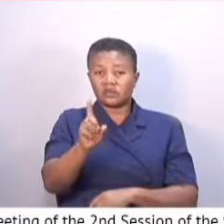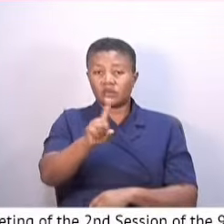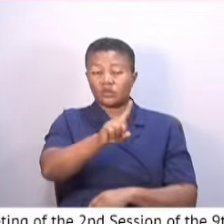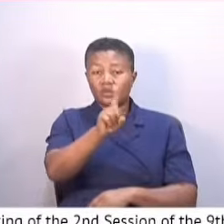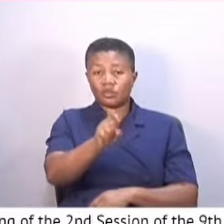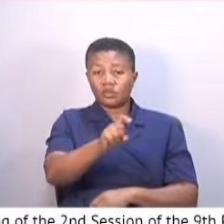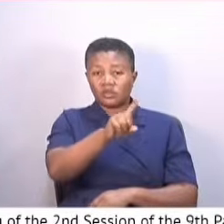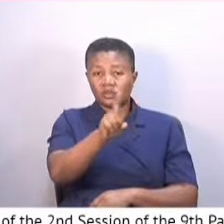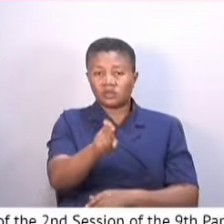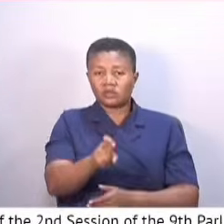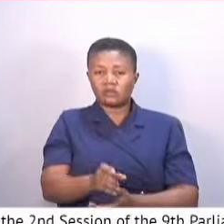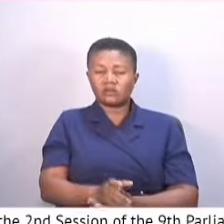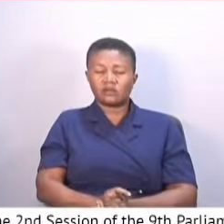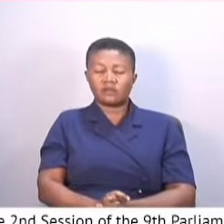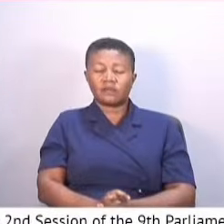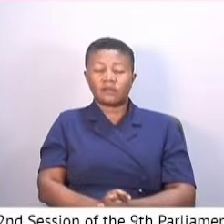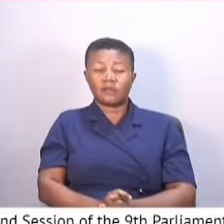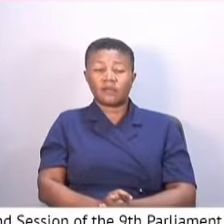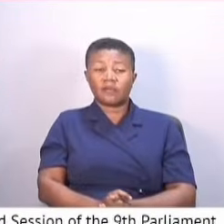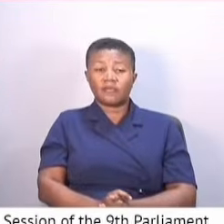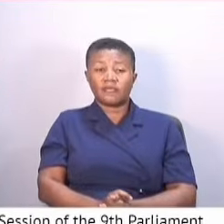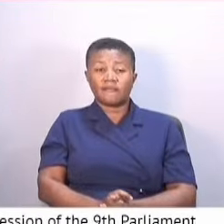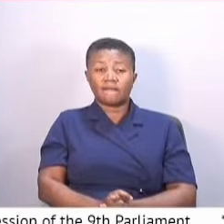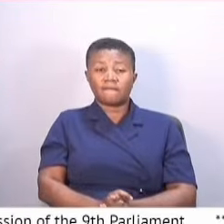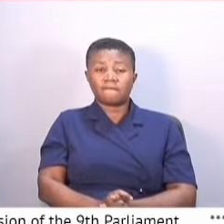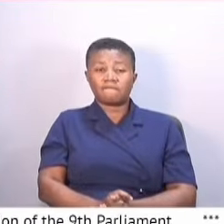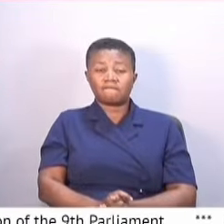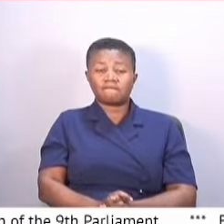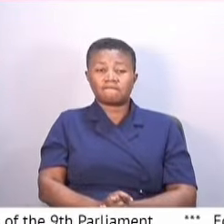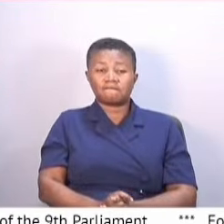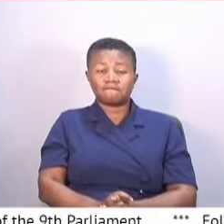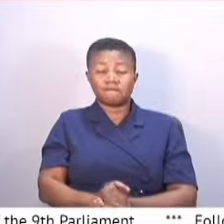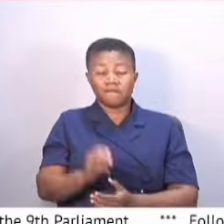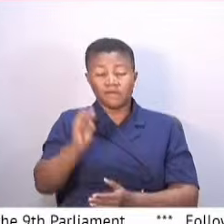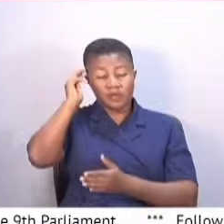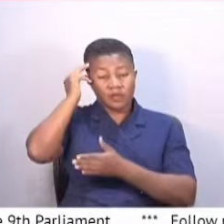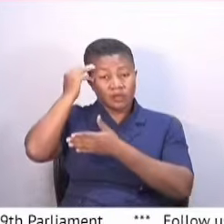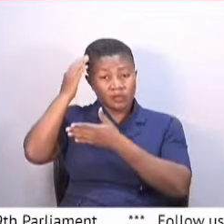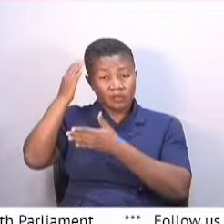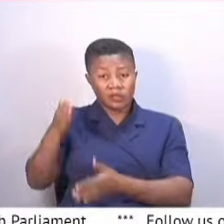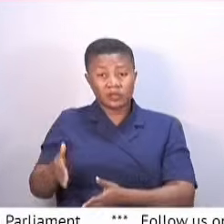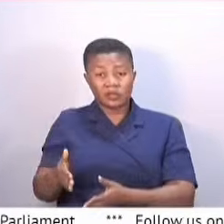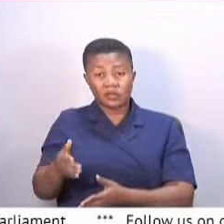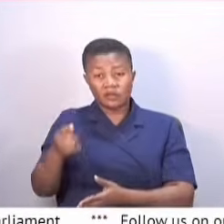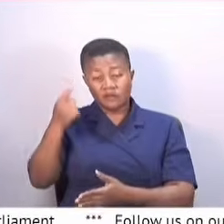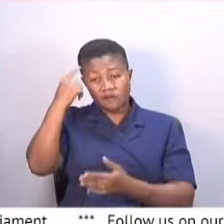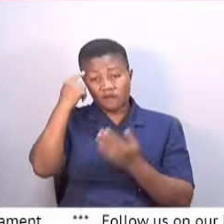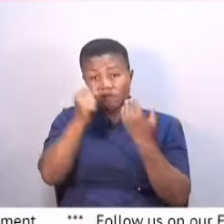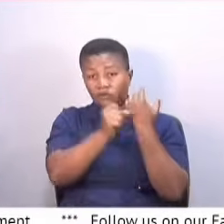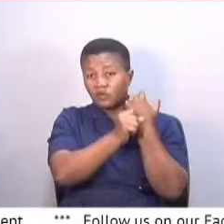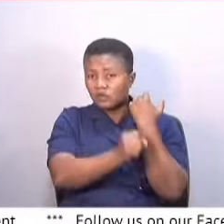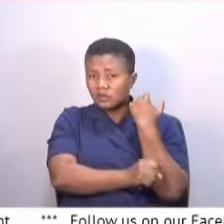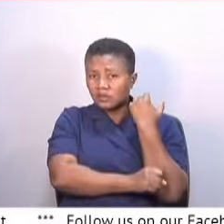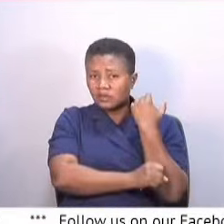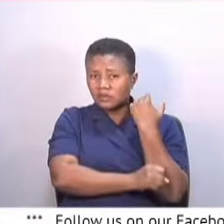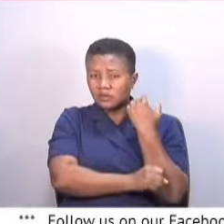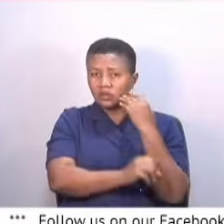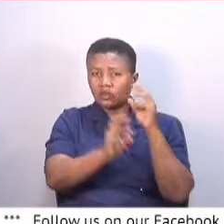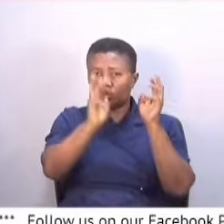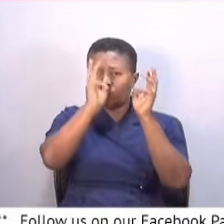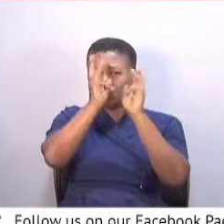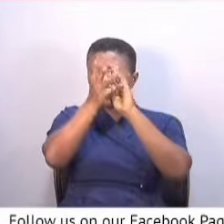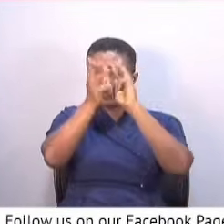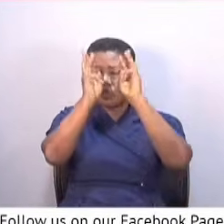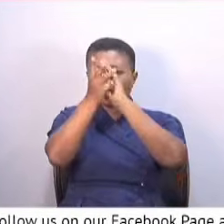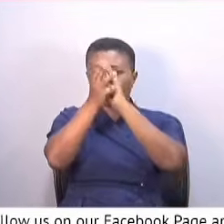Questions. I will call on the Minister of State for Climate Change and